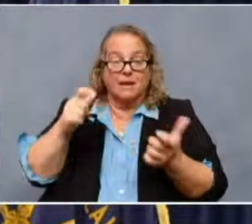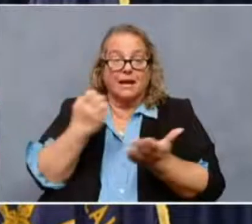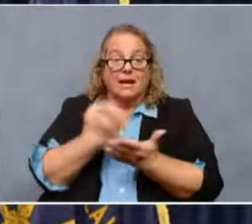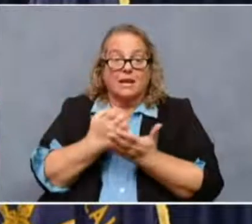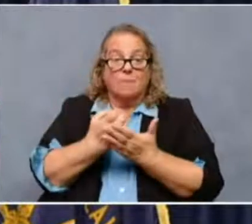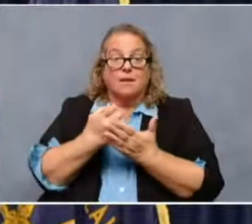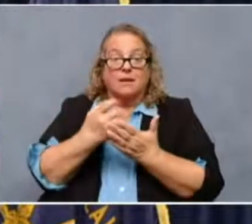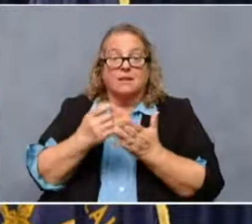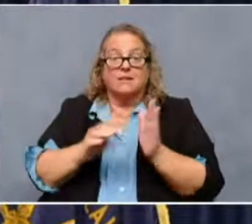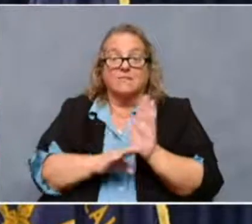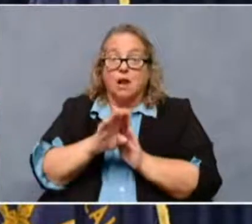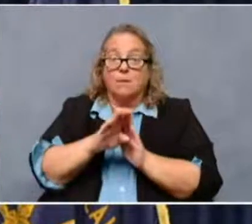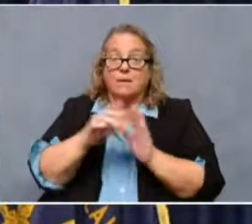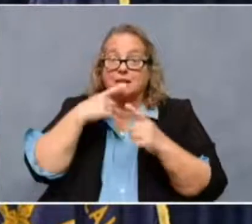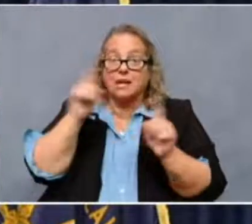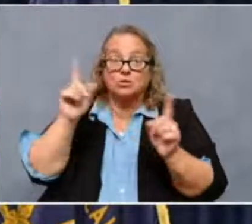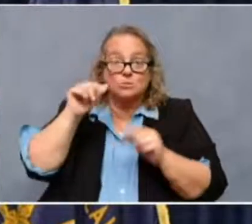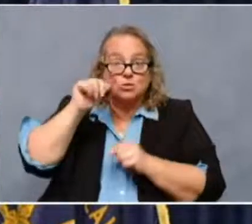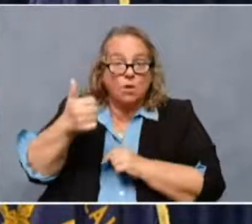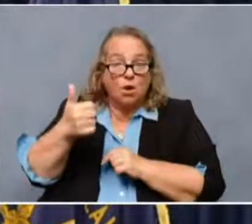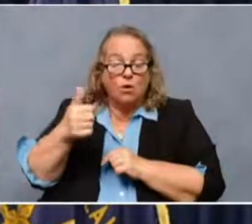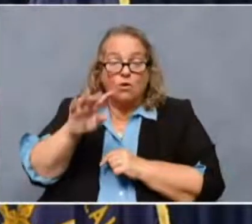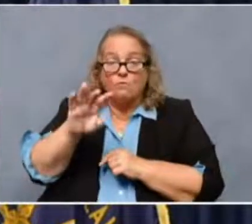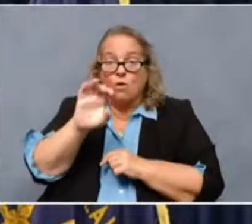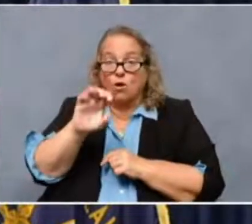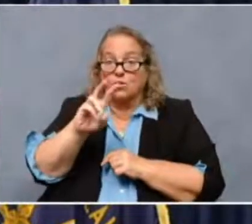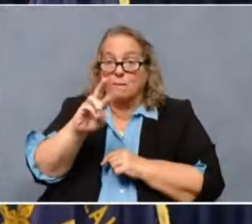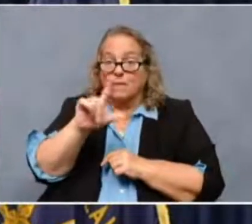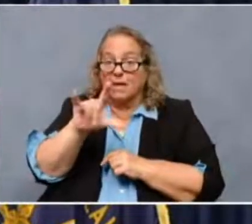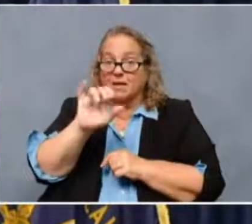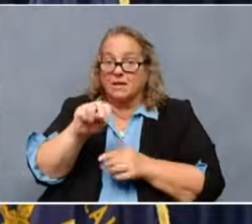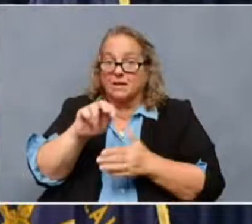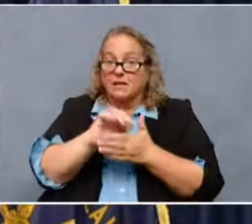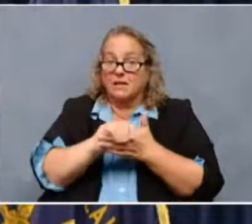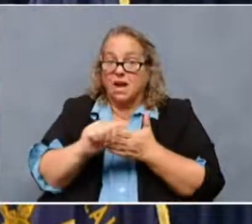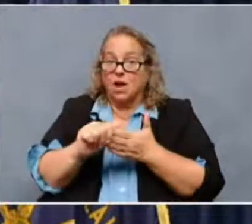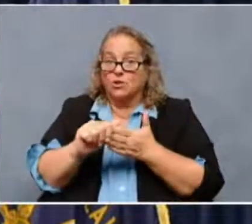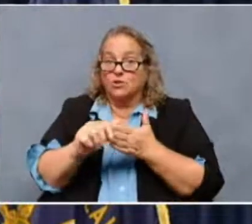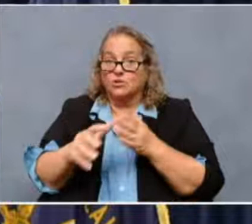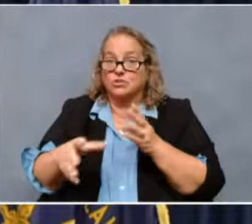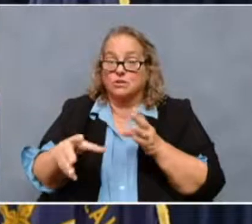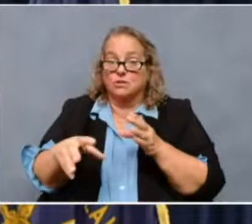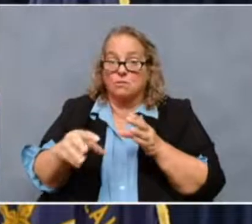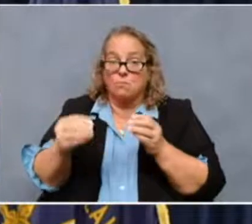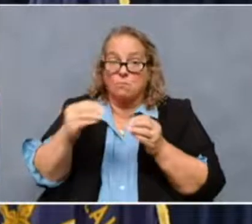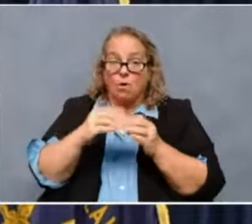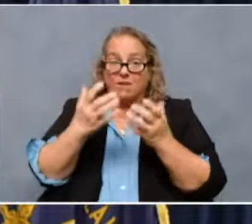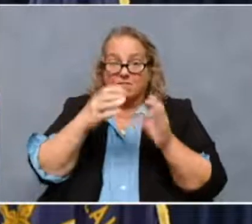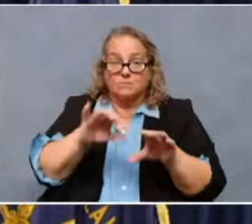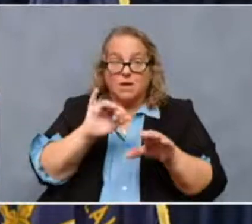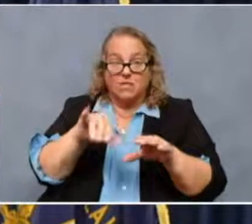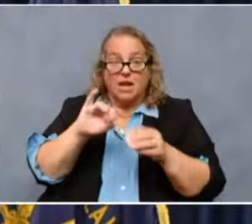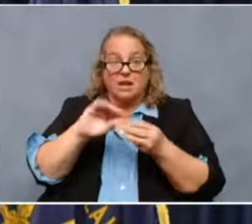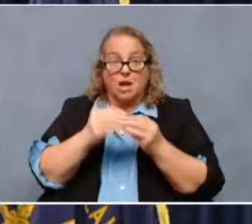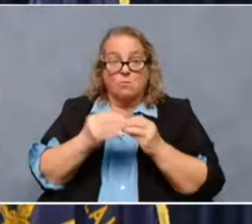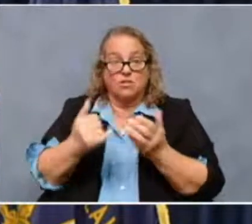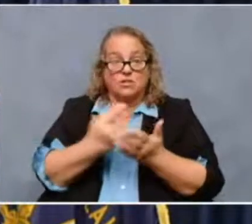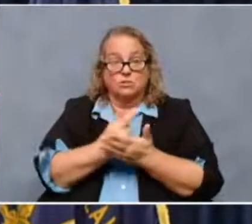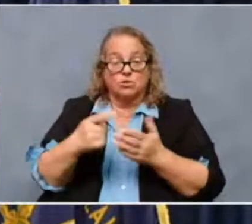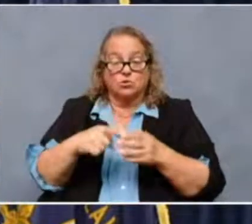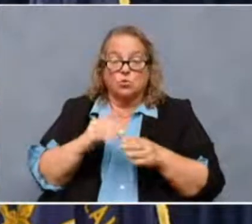tomorrow. Over $400 million additionally being invested. That'll take our number this week to over $1 billion. I think